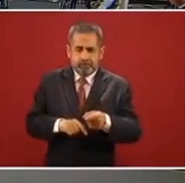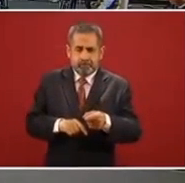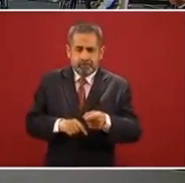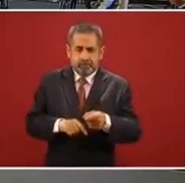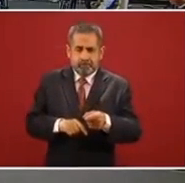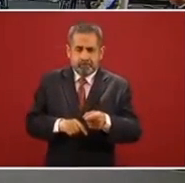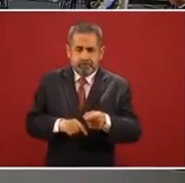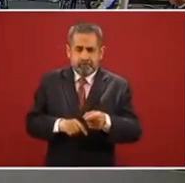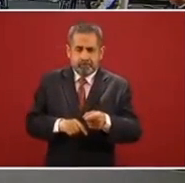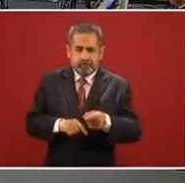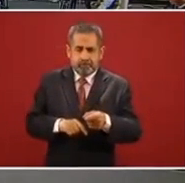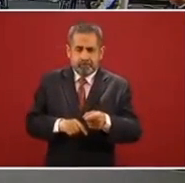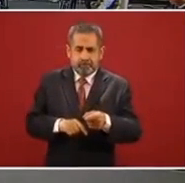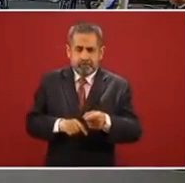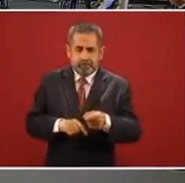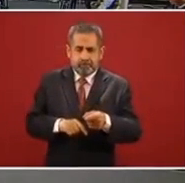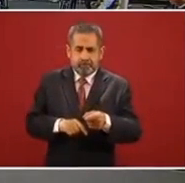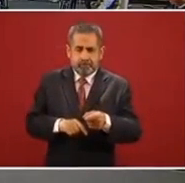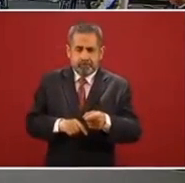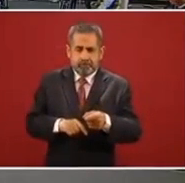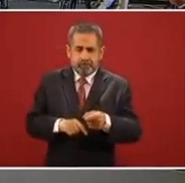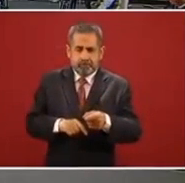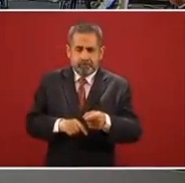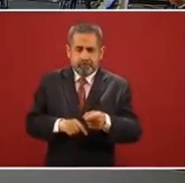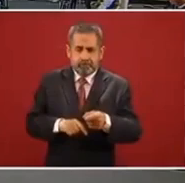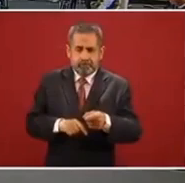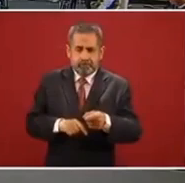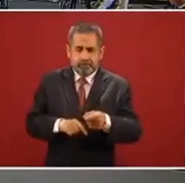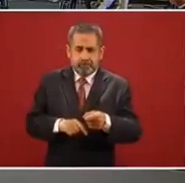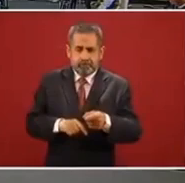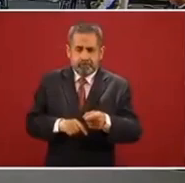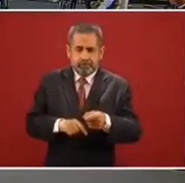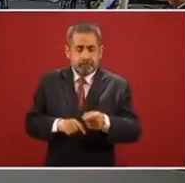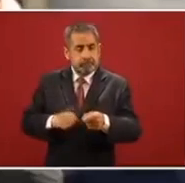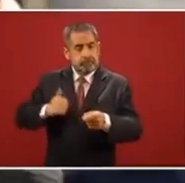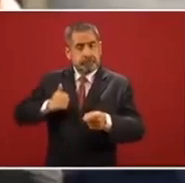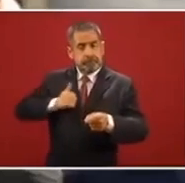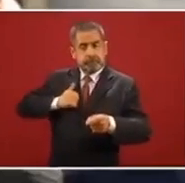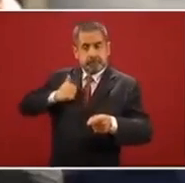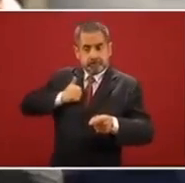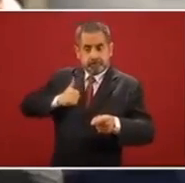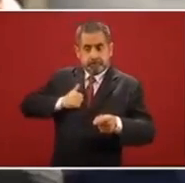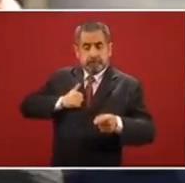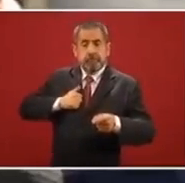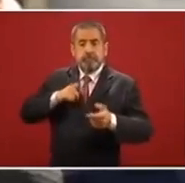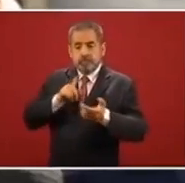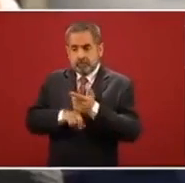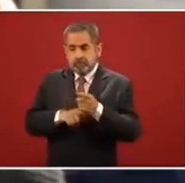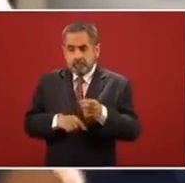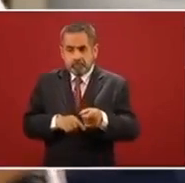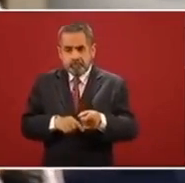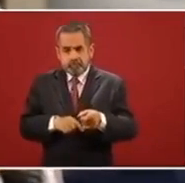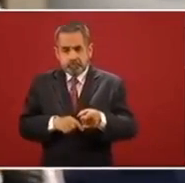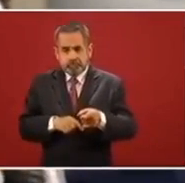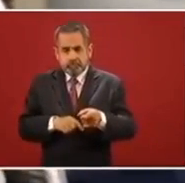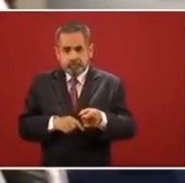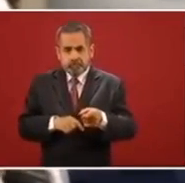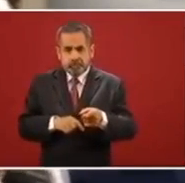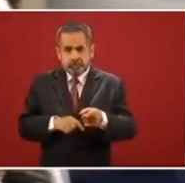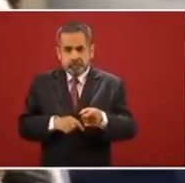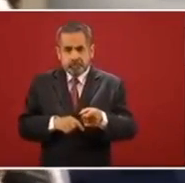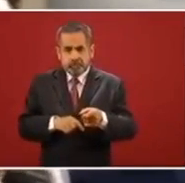canadiense, And in the Canadian Congress, they have just approved acaba de aprobar el tratado del